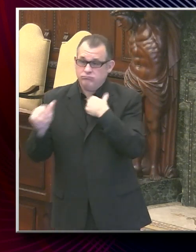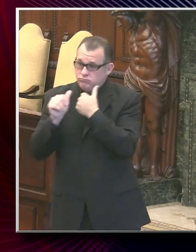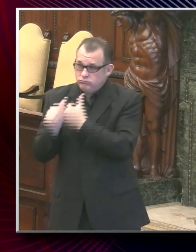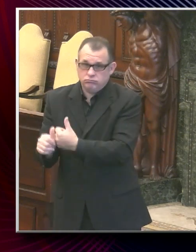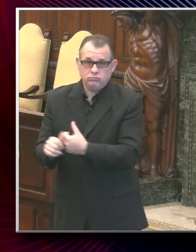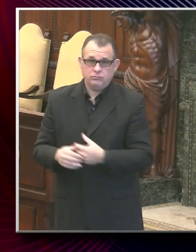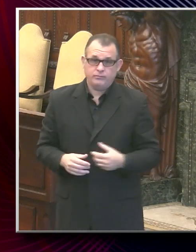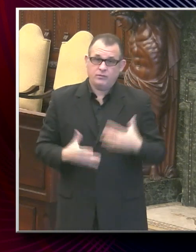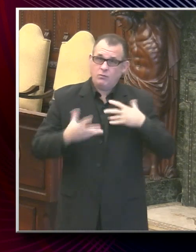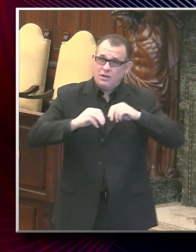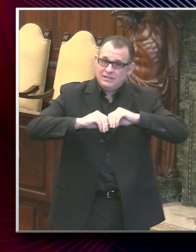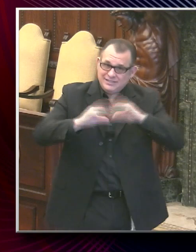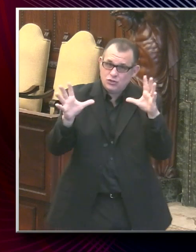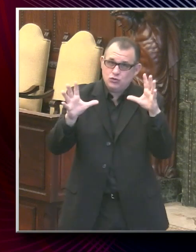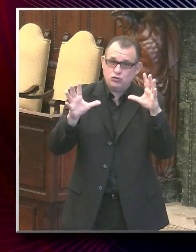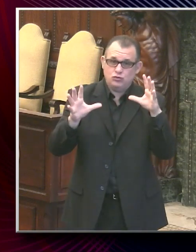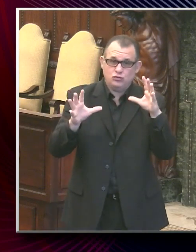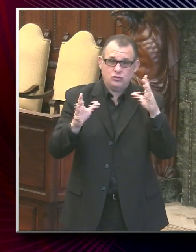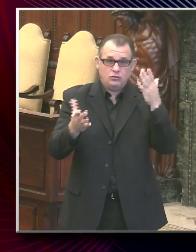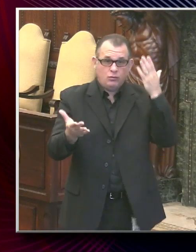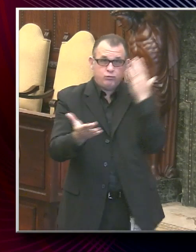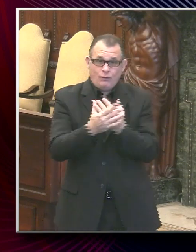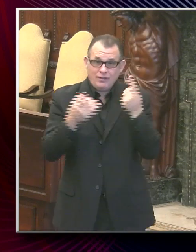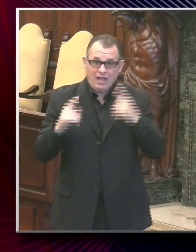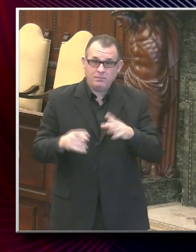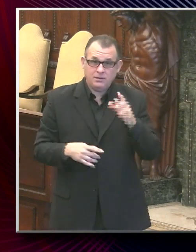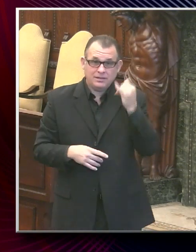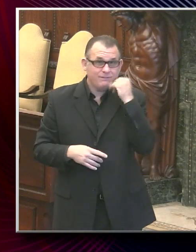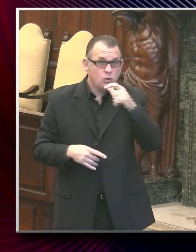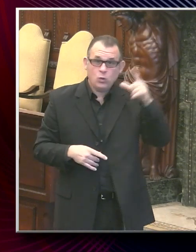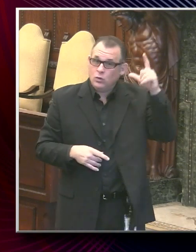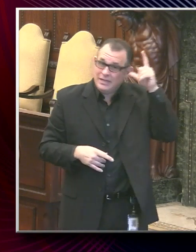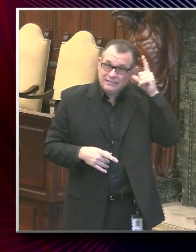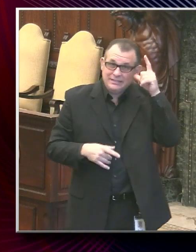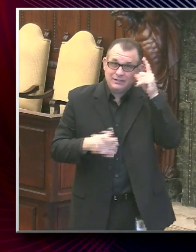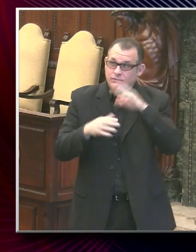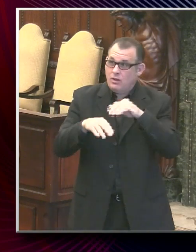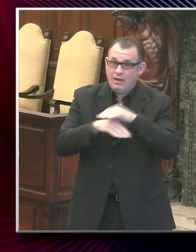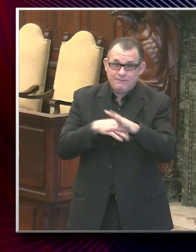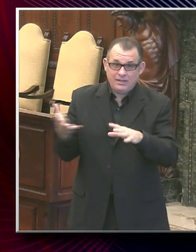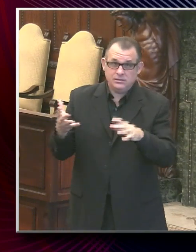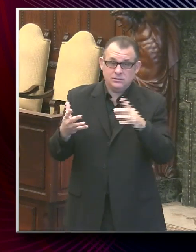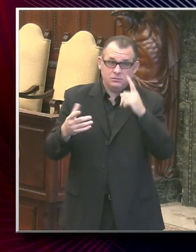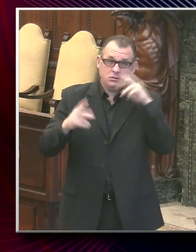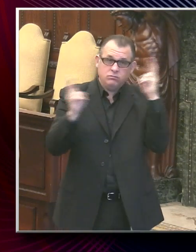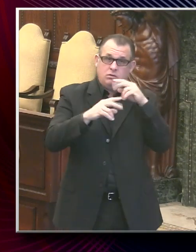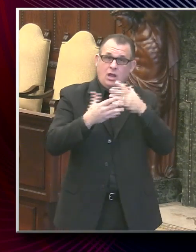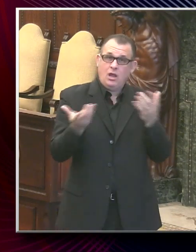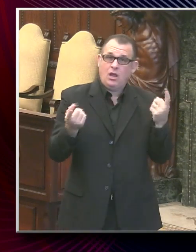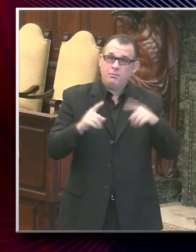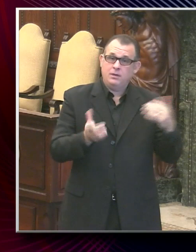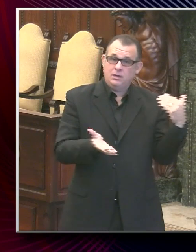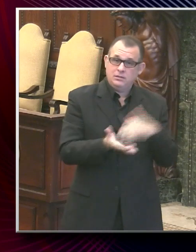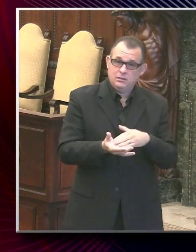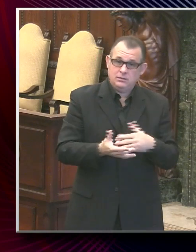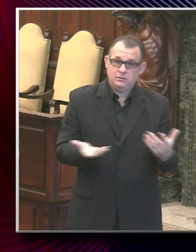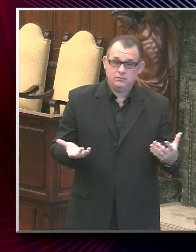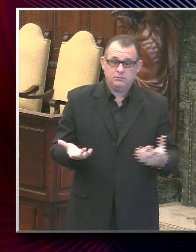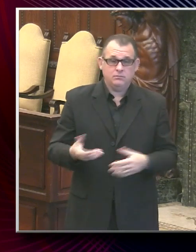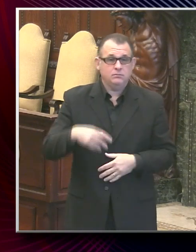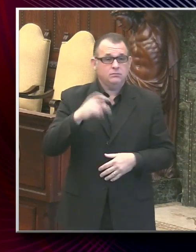very clear and proven that if you don't listen to the medical advice, you're in trouble. Okay, thanks very much.